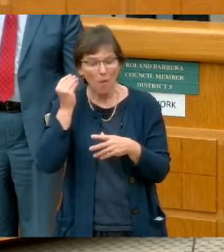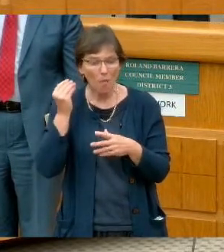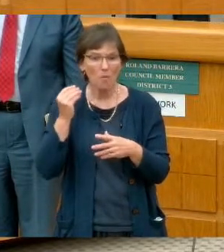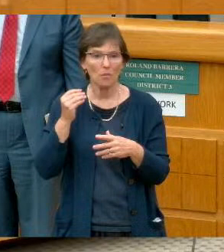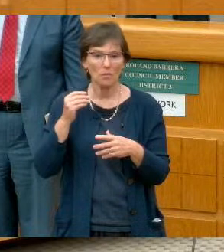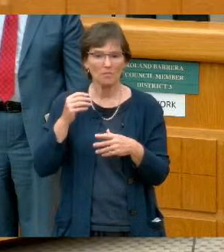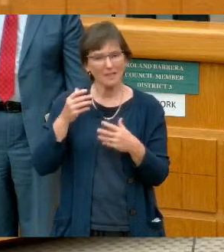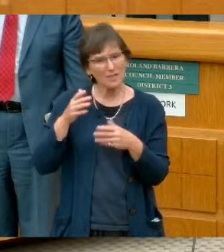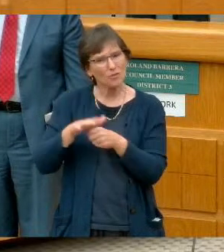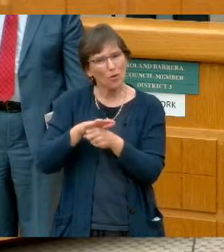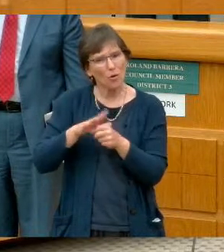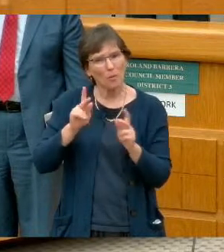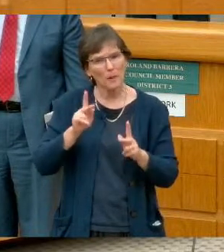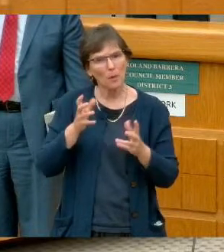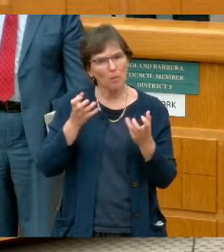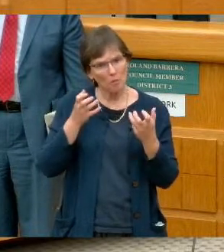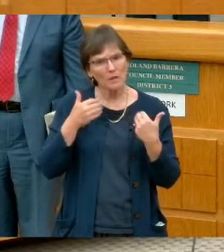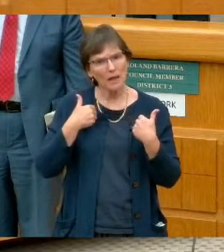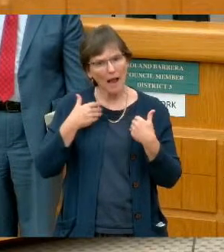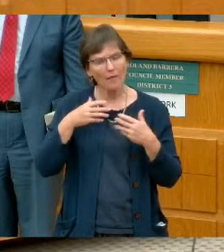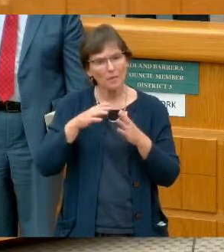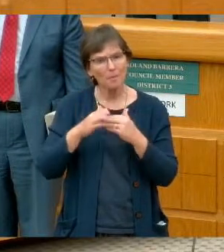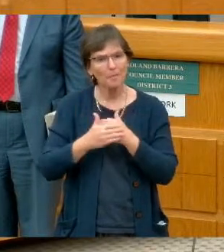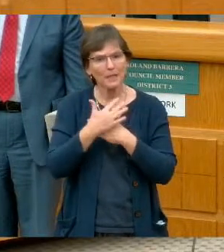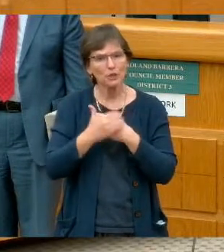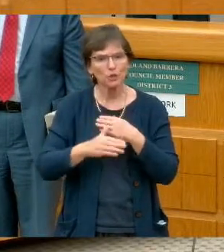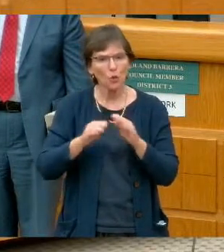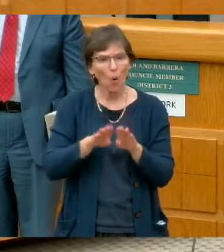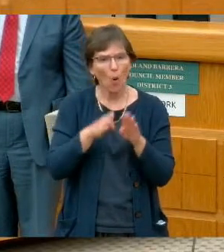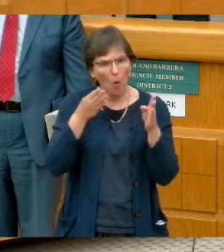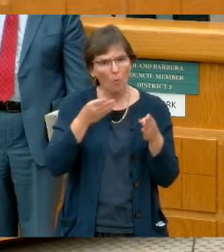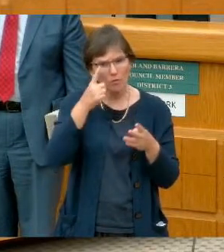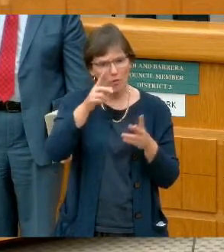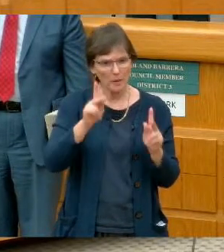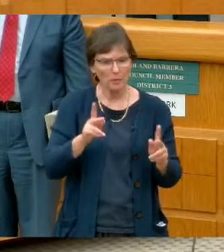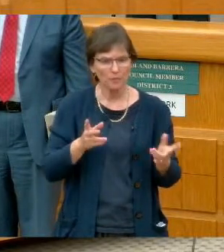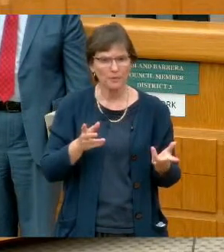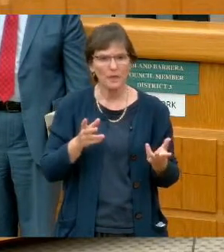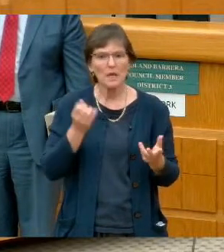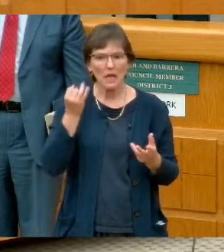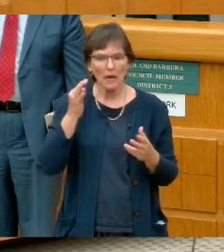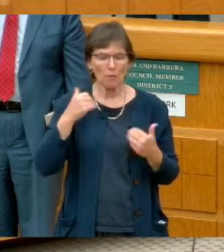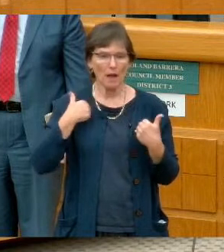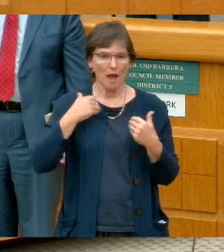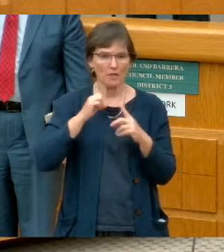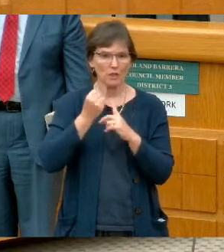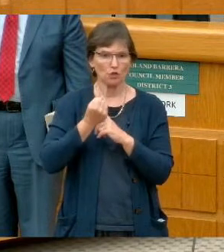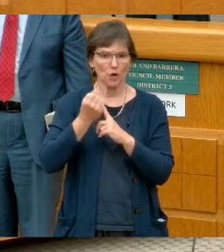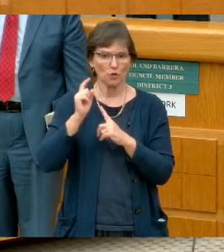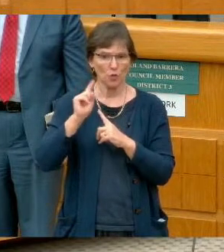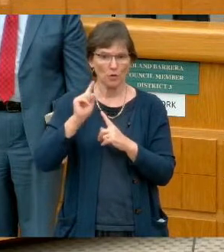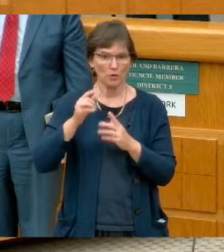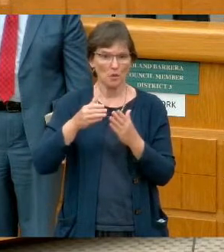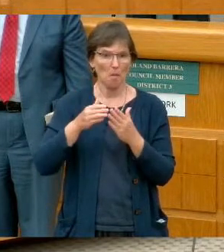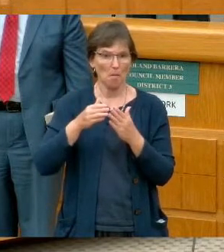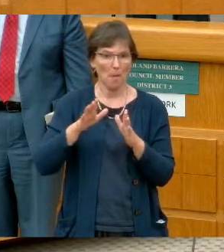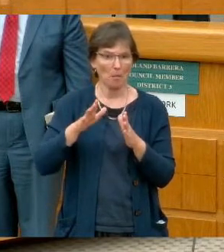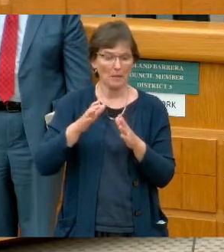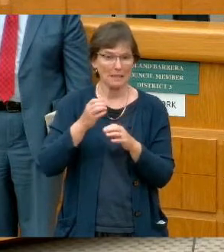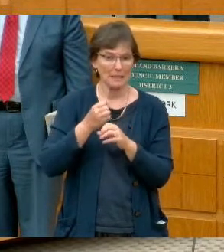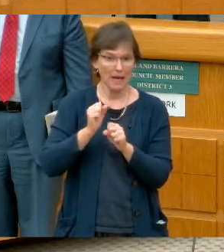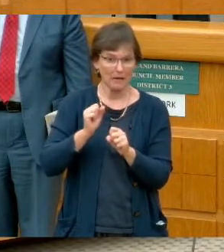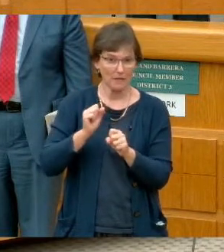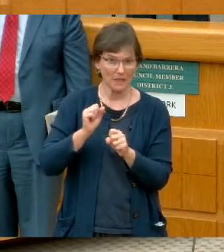they're locals, and we want them to be able to have their open beaches. And so if there is a situation where there's a public